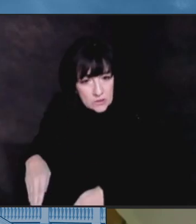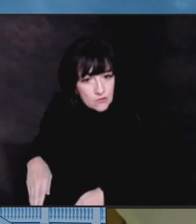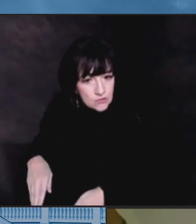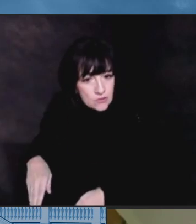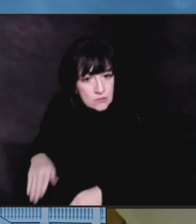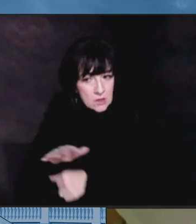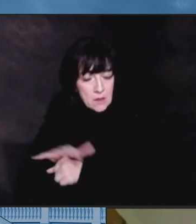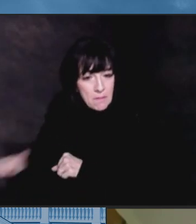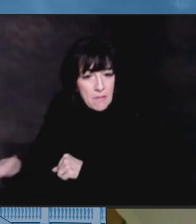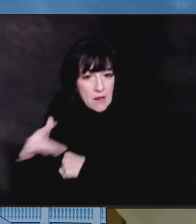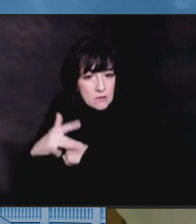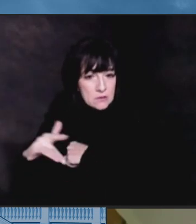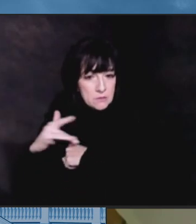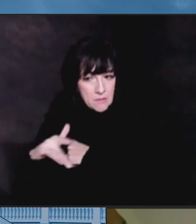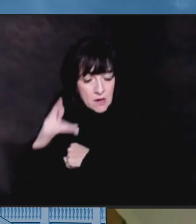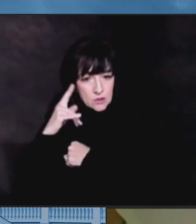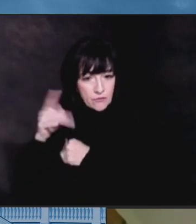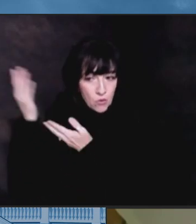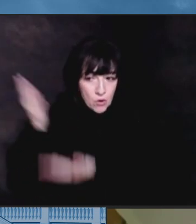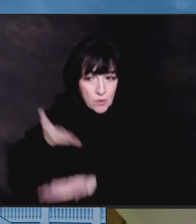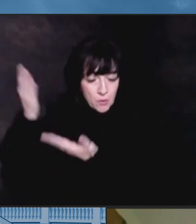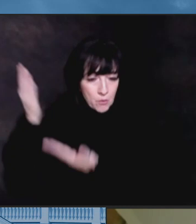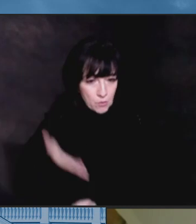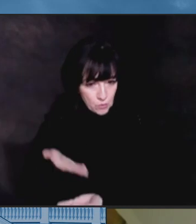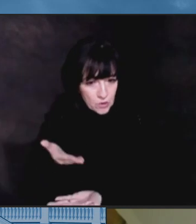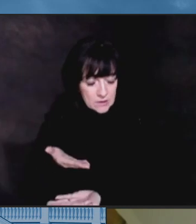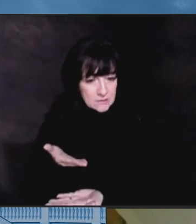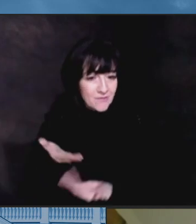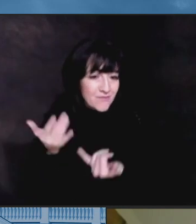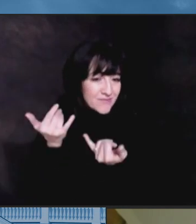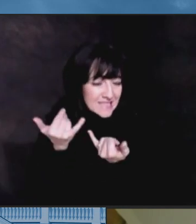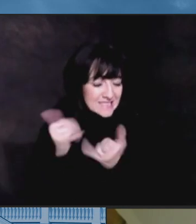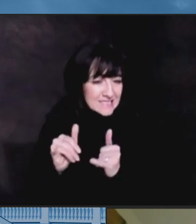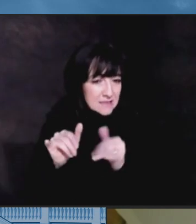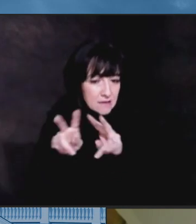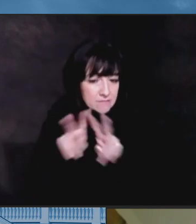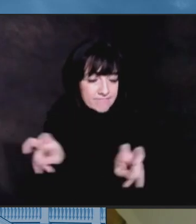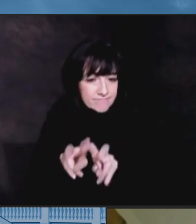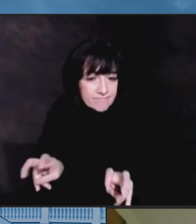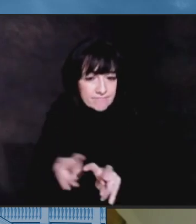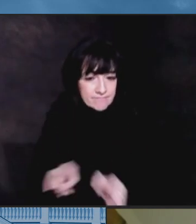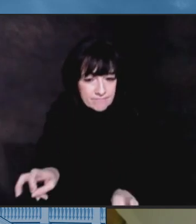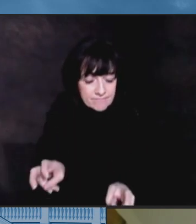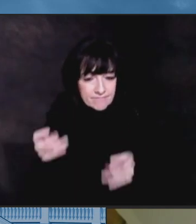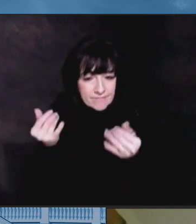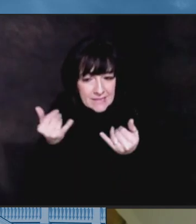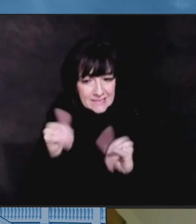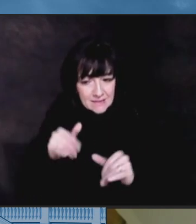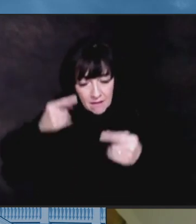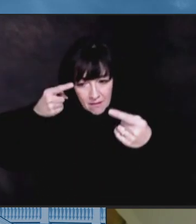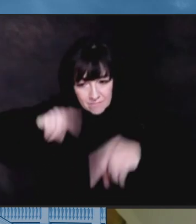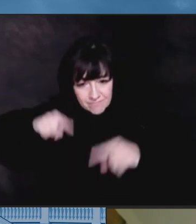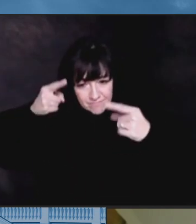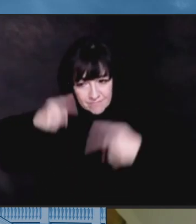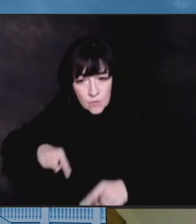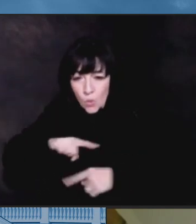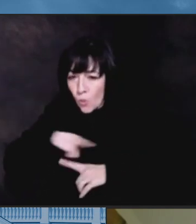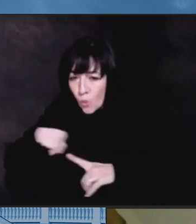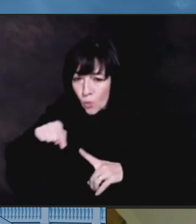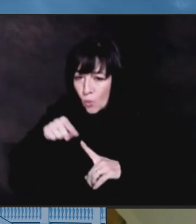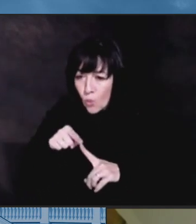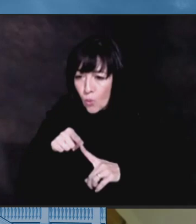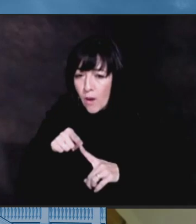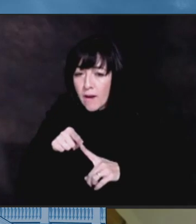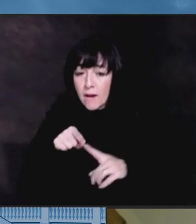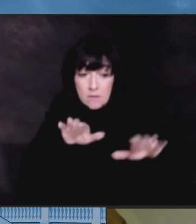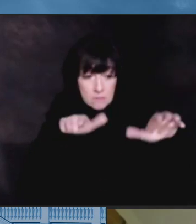of work left to go with respect to additional populations. And I know you're getting a lot of inquiries about that and